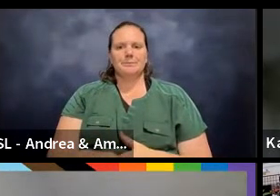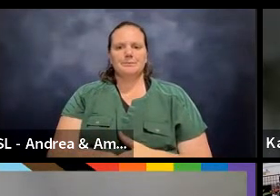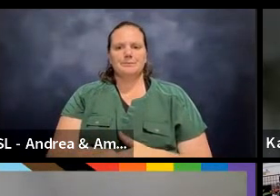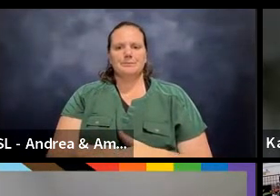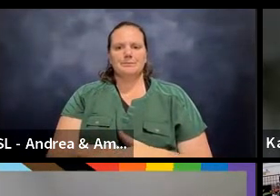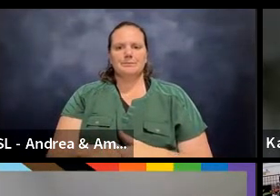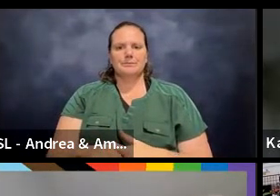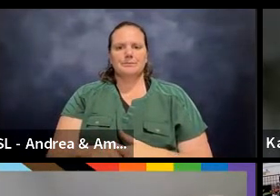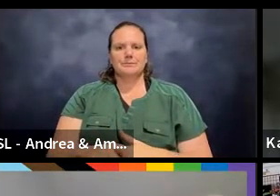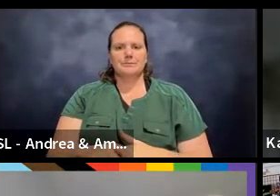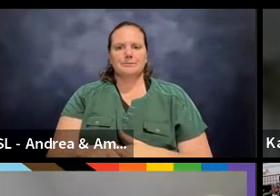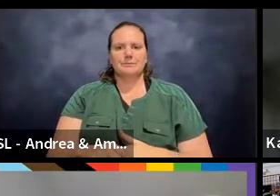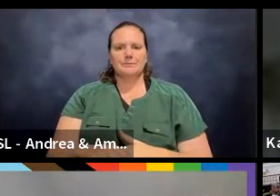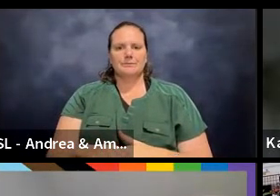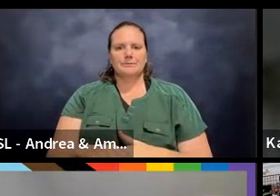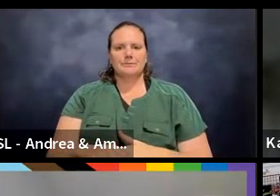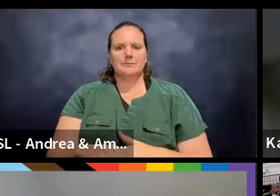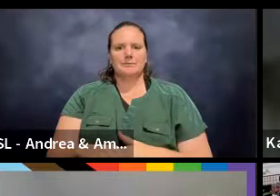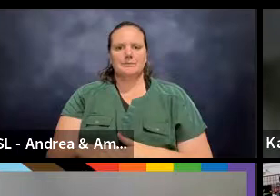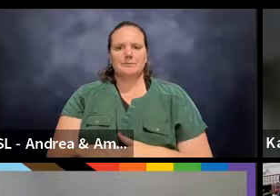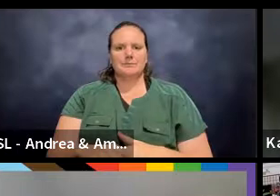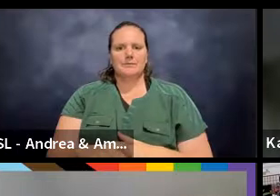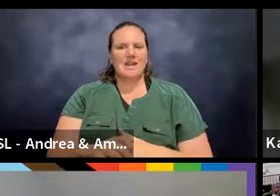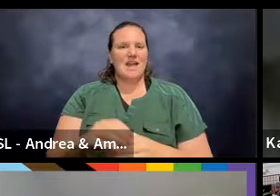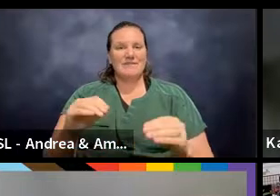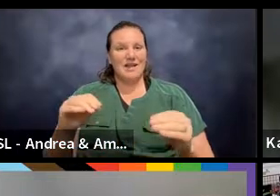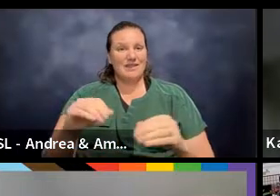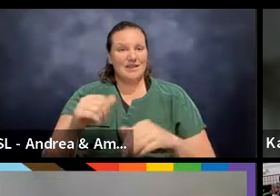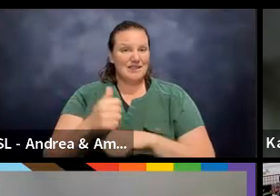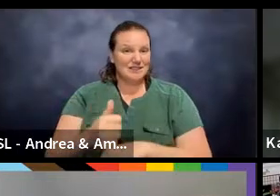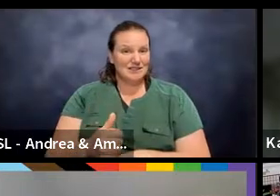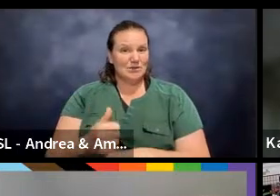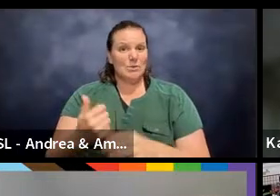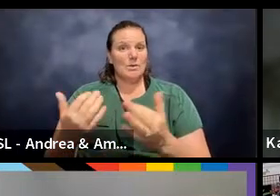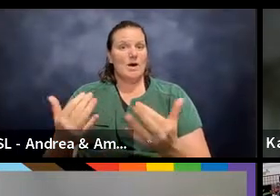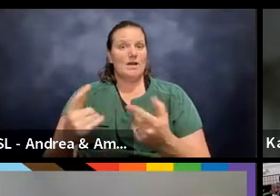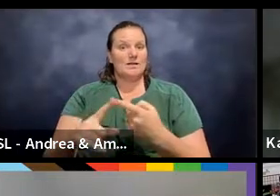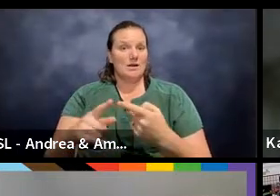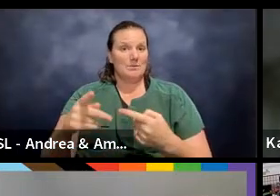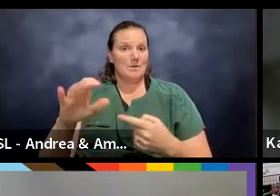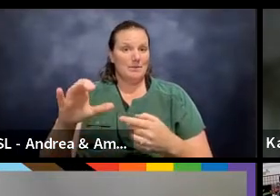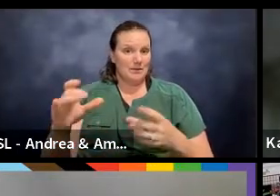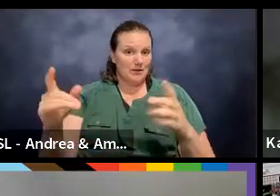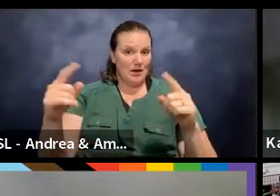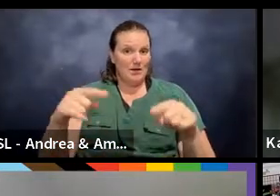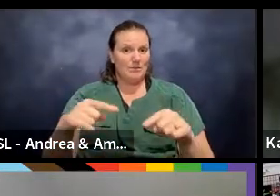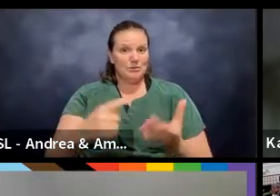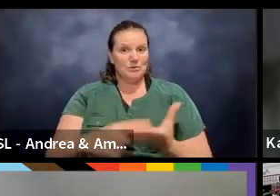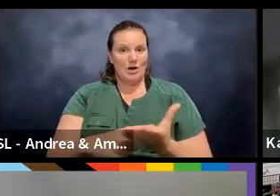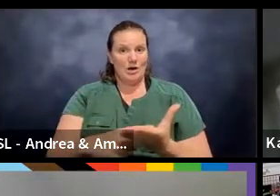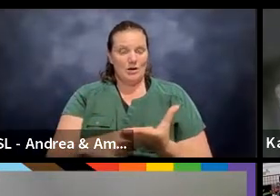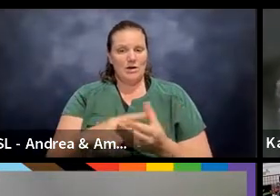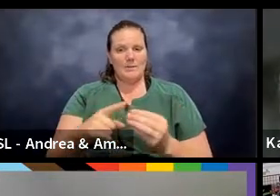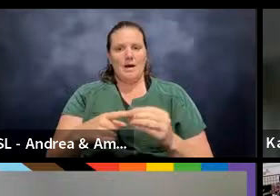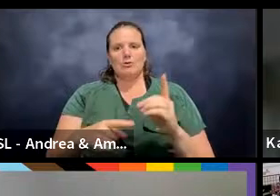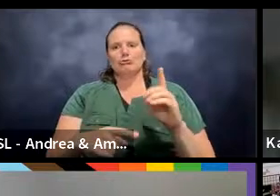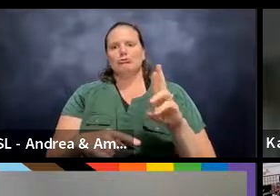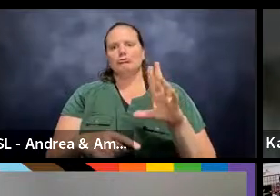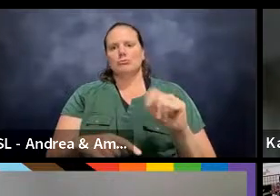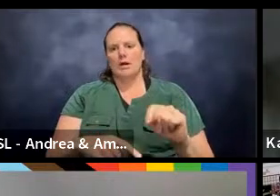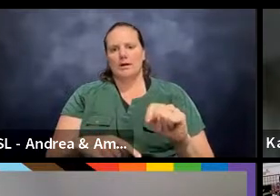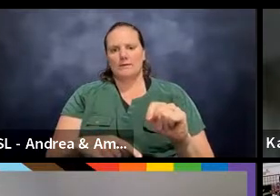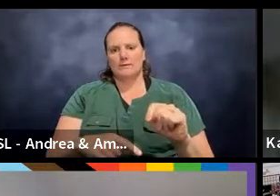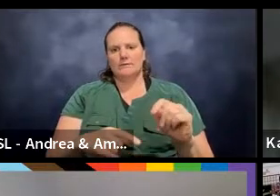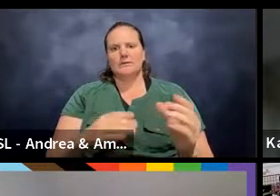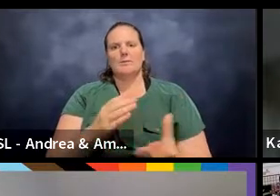Once again, if none of that existed and we waited until the public came to talk to us at a draft supplemental